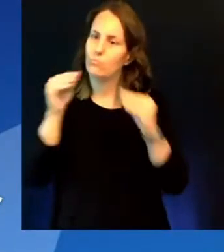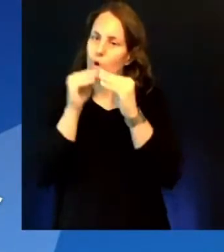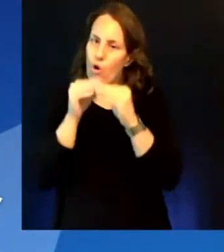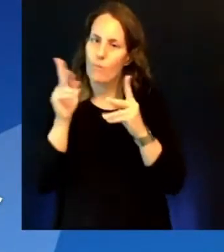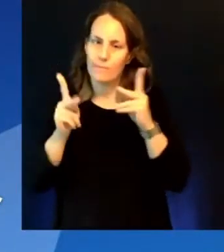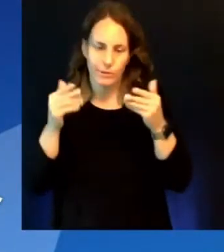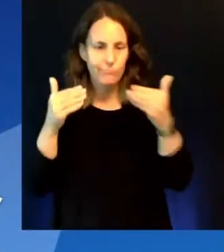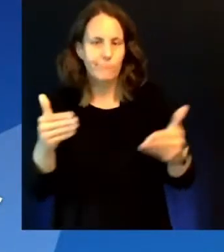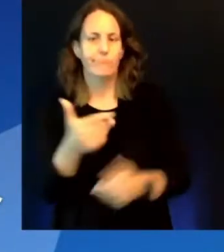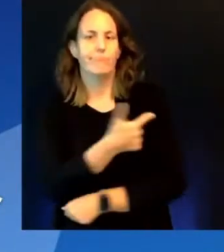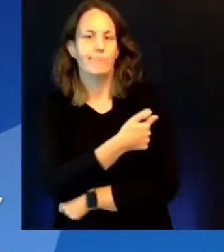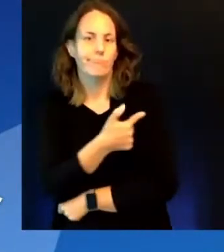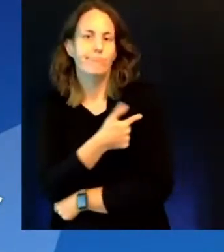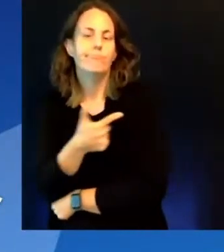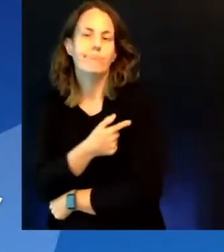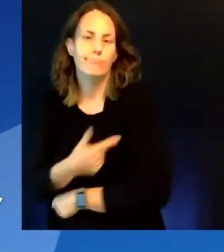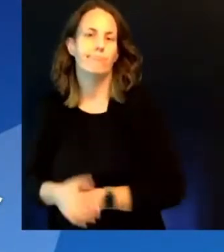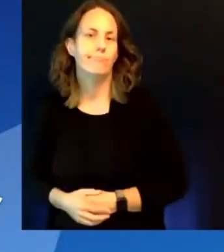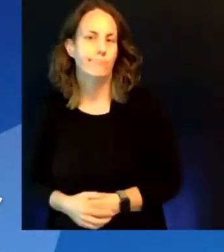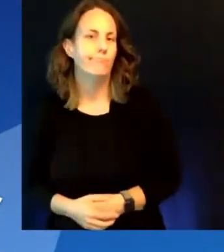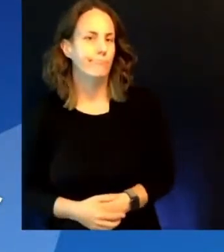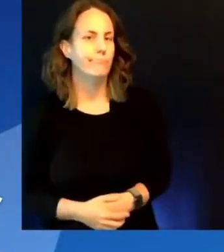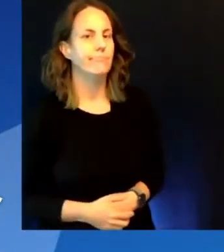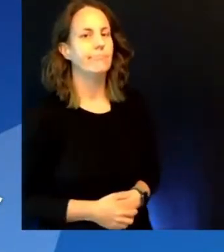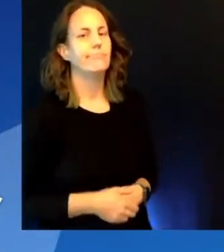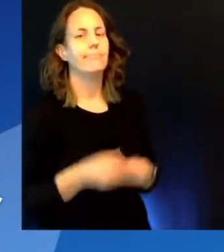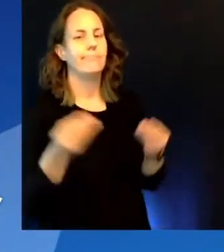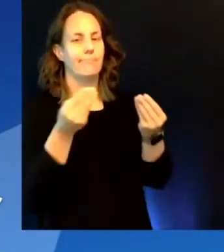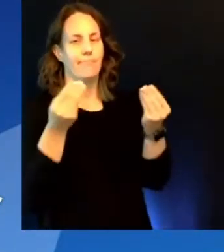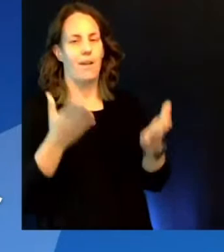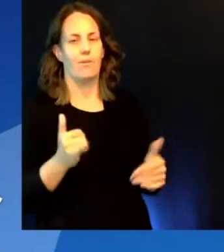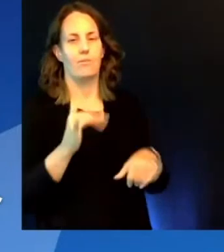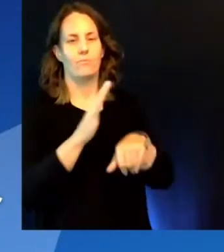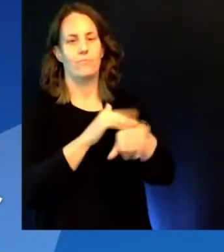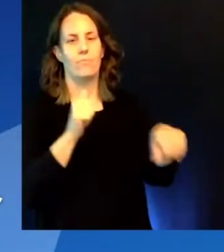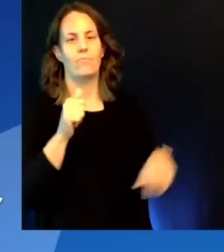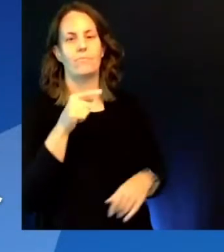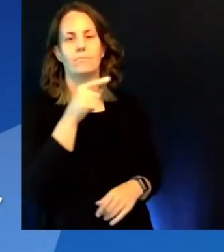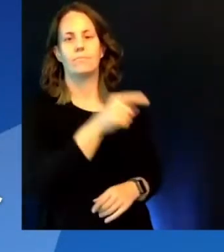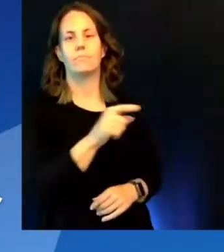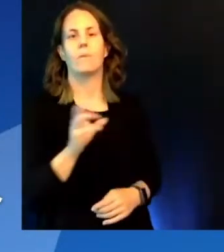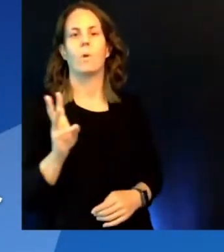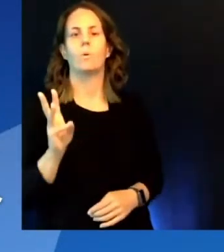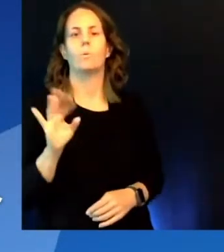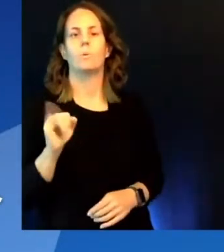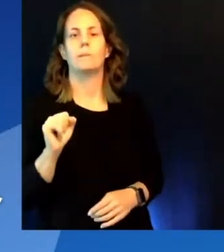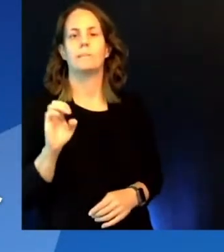Thank you, Alex. Now to Eric Gunn from Wisconsin Examiner. Eric?